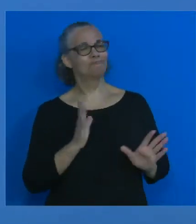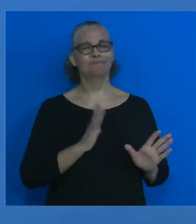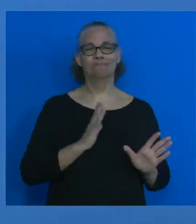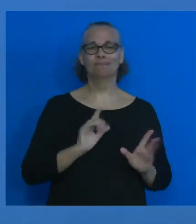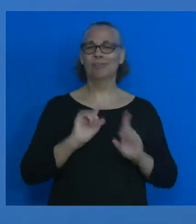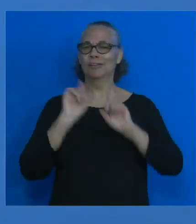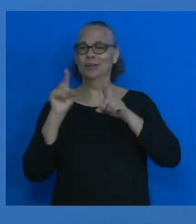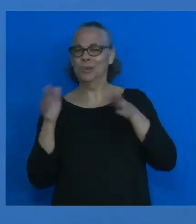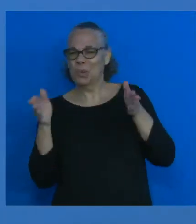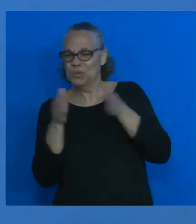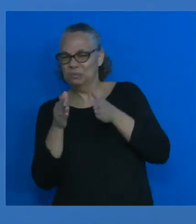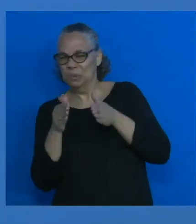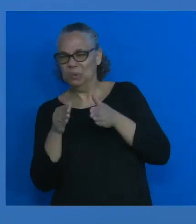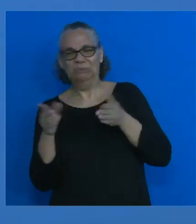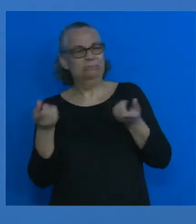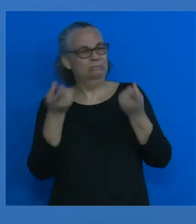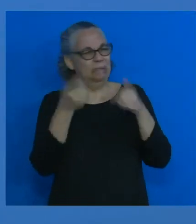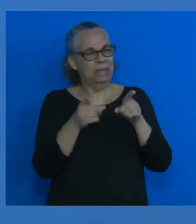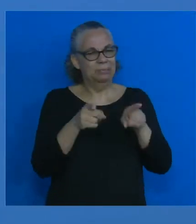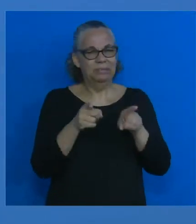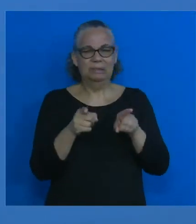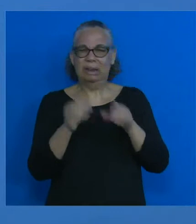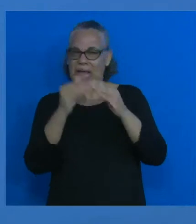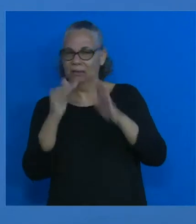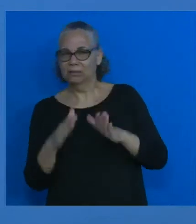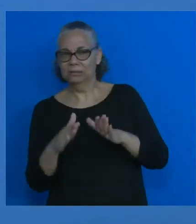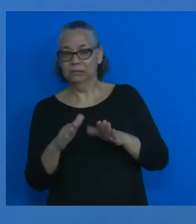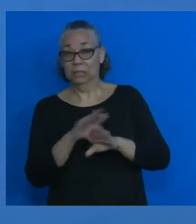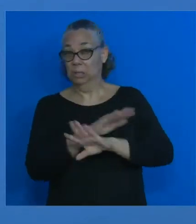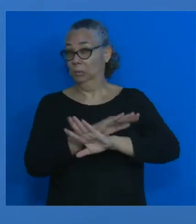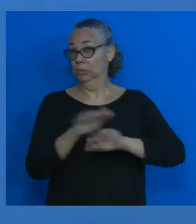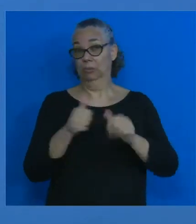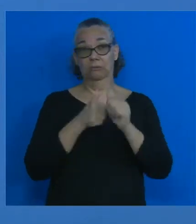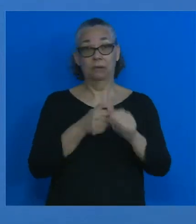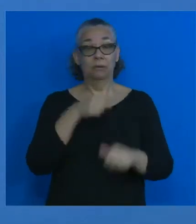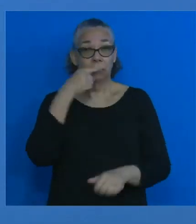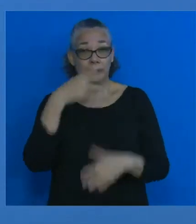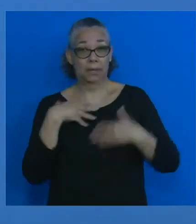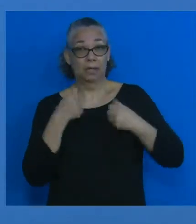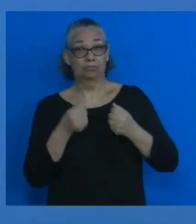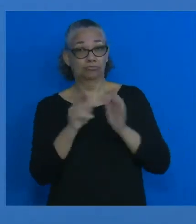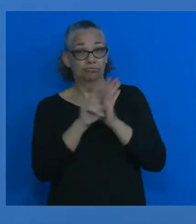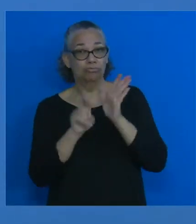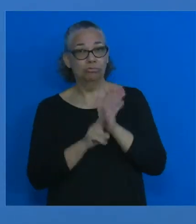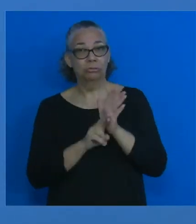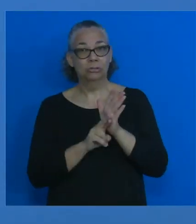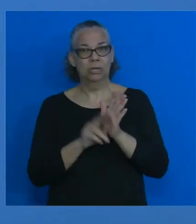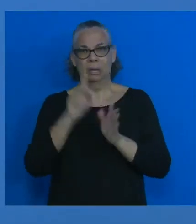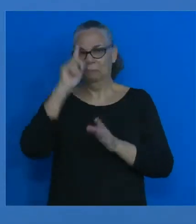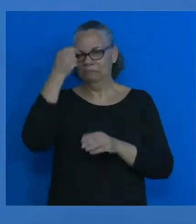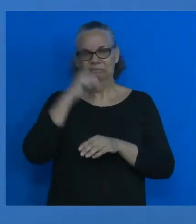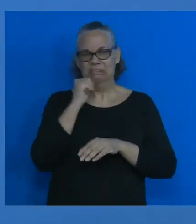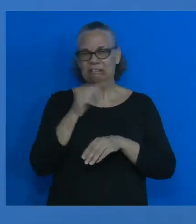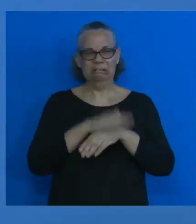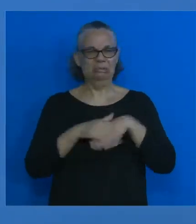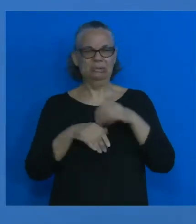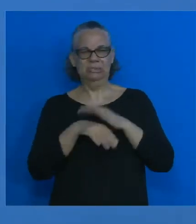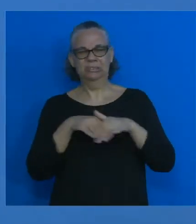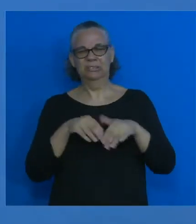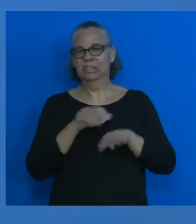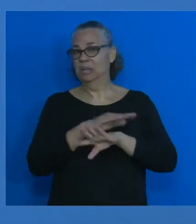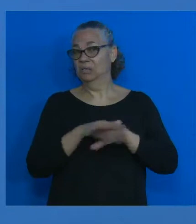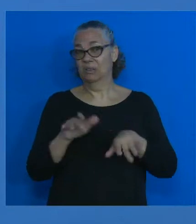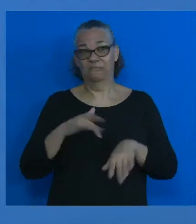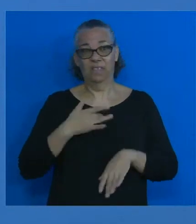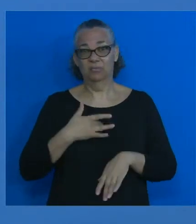a small event at someone's house. They do not follow public health rules, and because it's not comfortable and they don't feel that they are